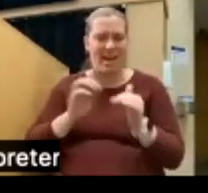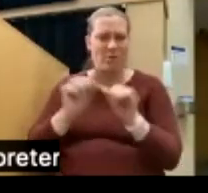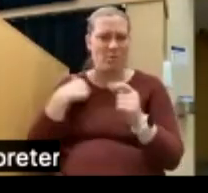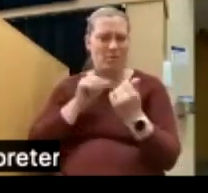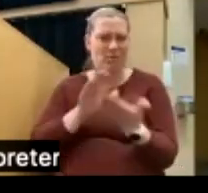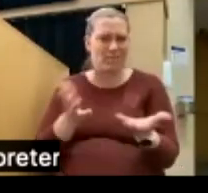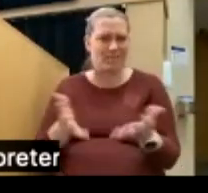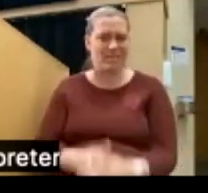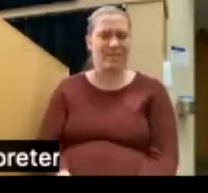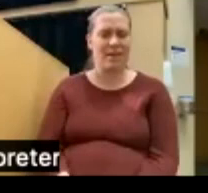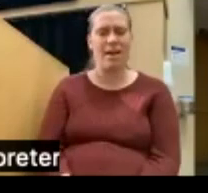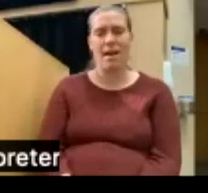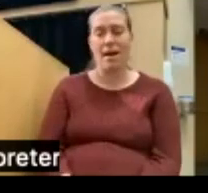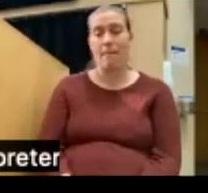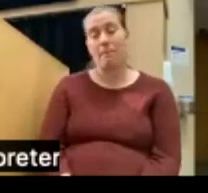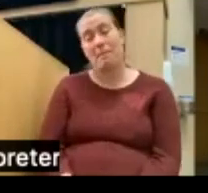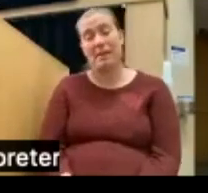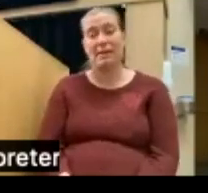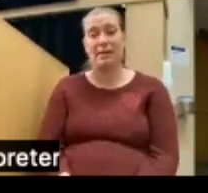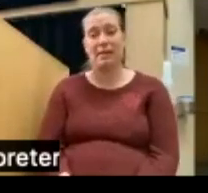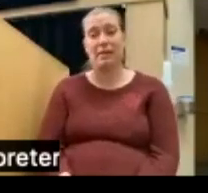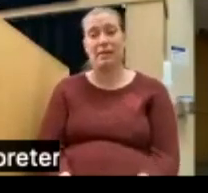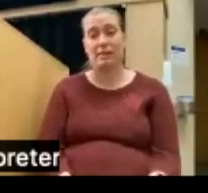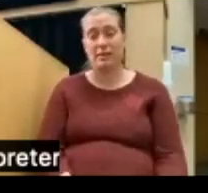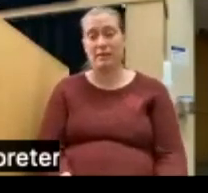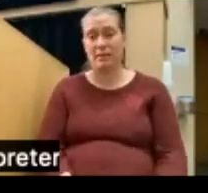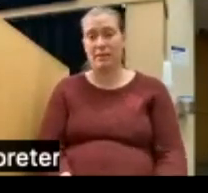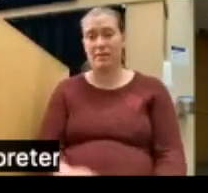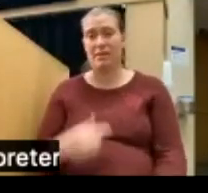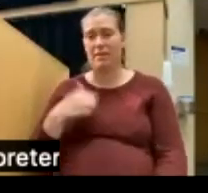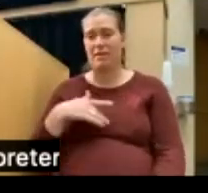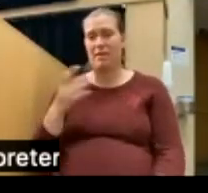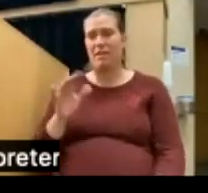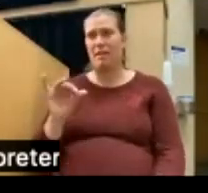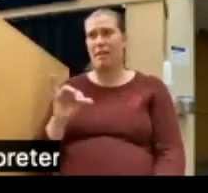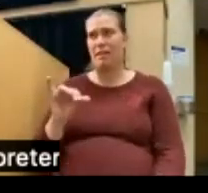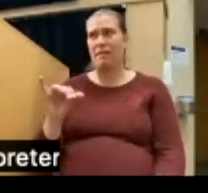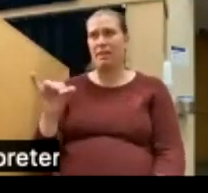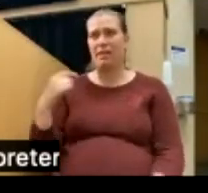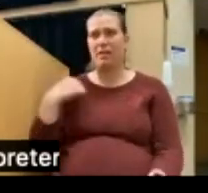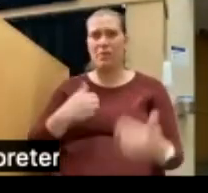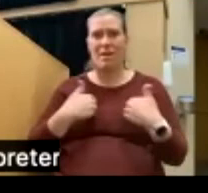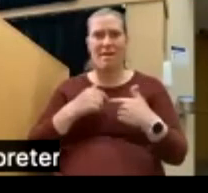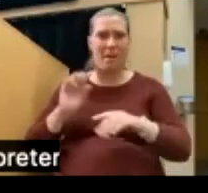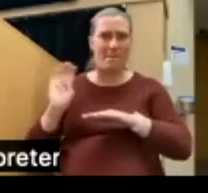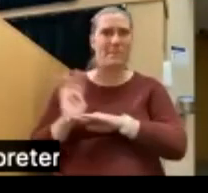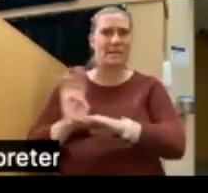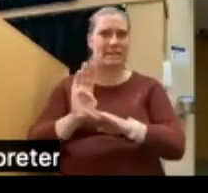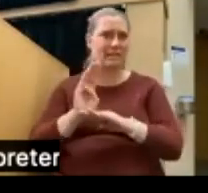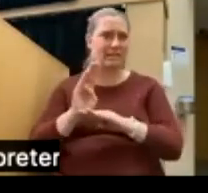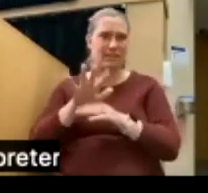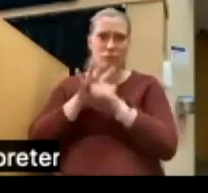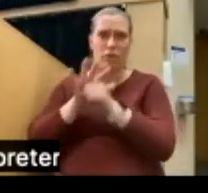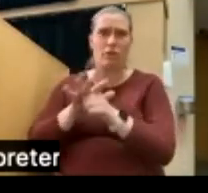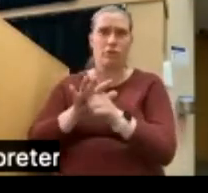them? I mean, I do think we live in this like increasingly busy, pressurized world, it feels